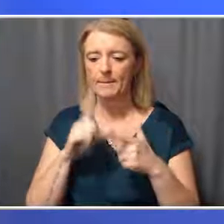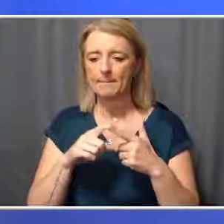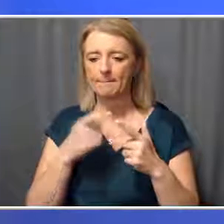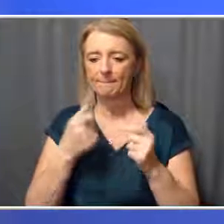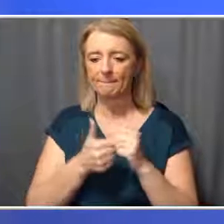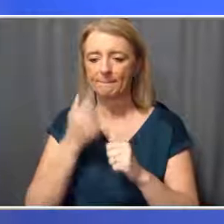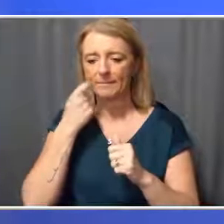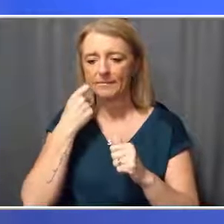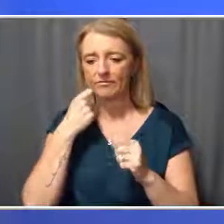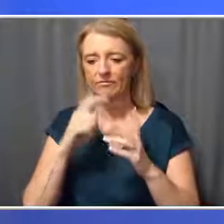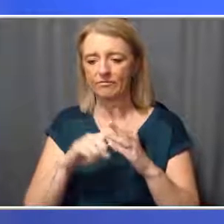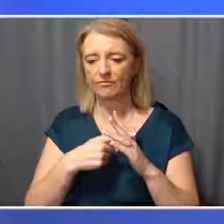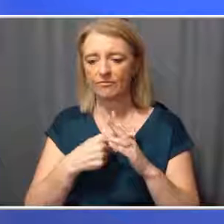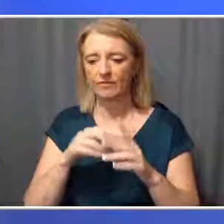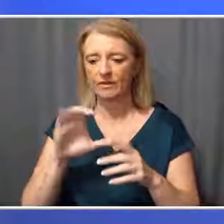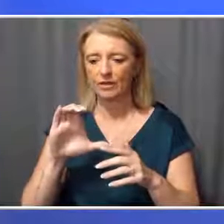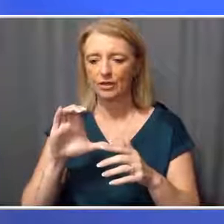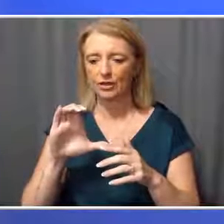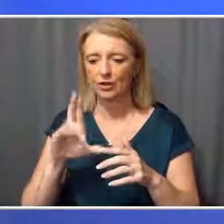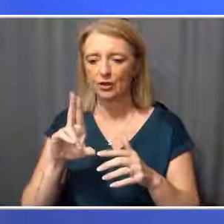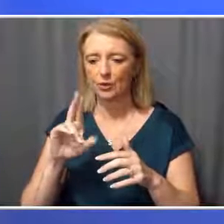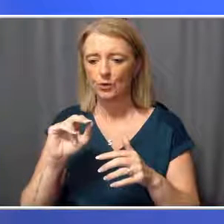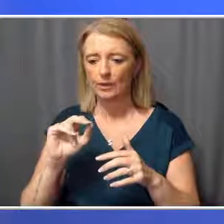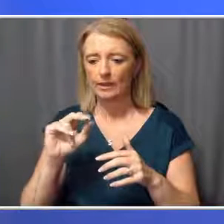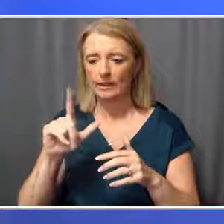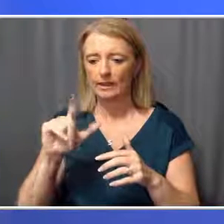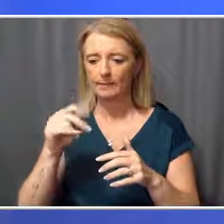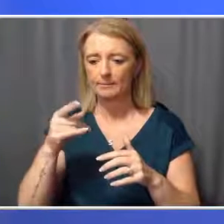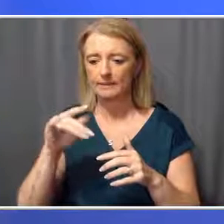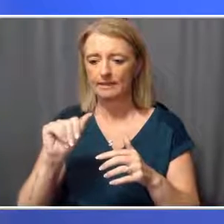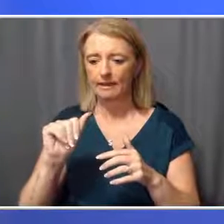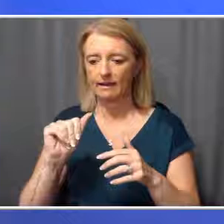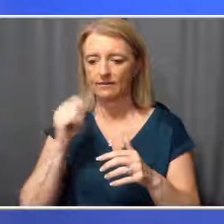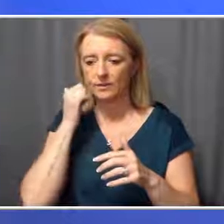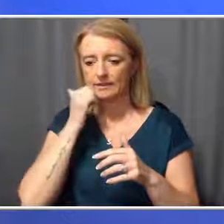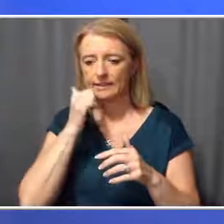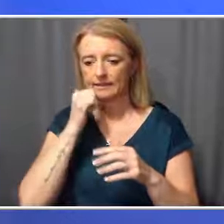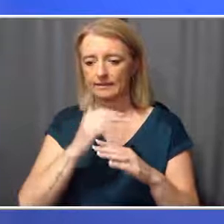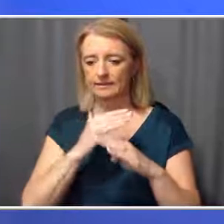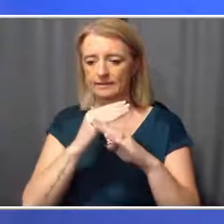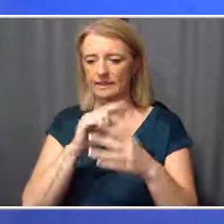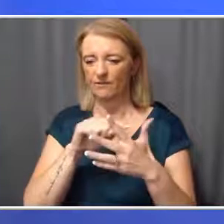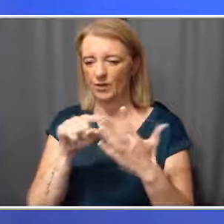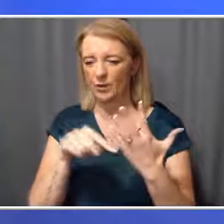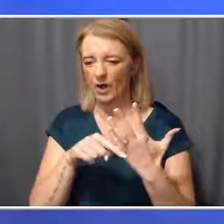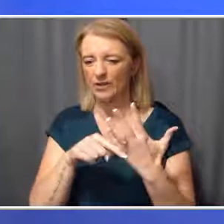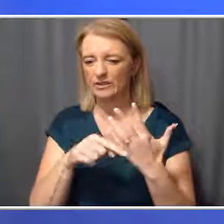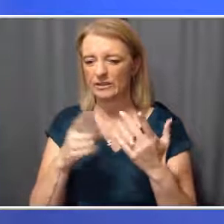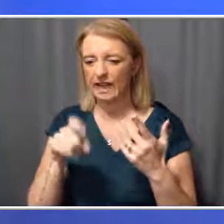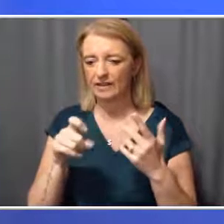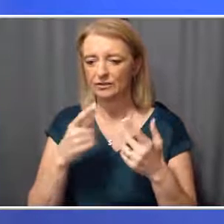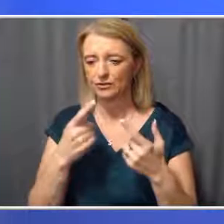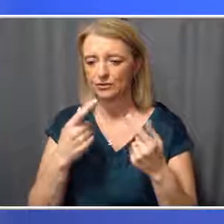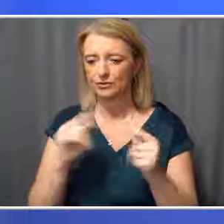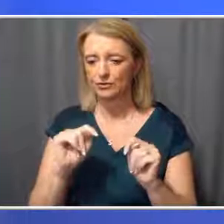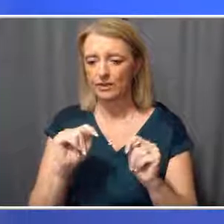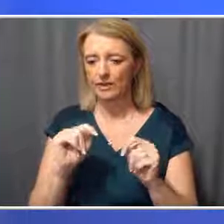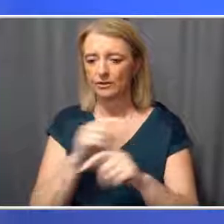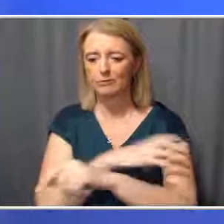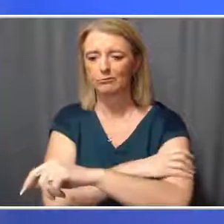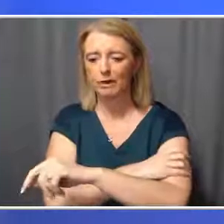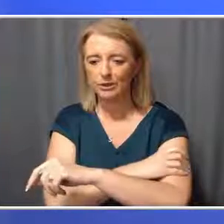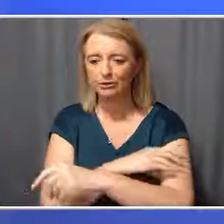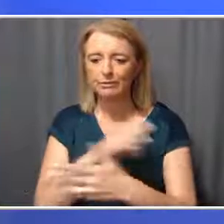you to seek out surgery? So my neurologist had mentioned it as an option to me a while ago, and I did forget to